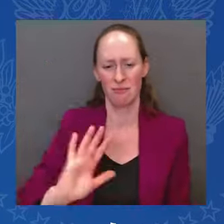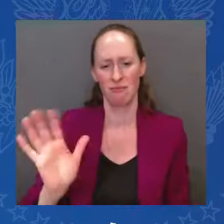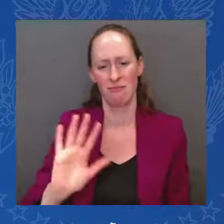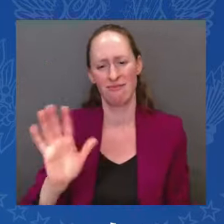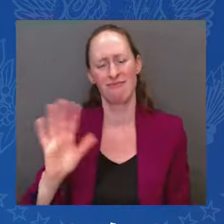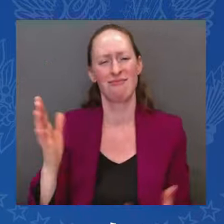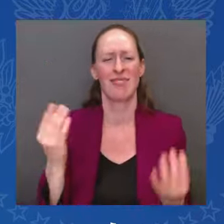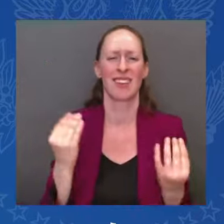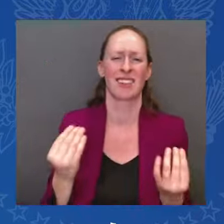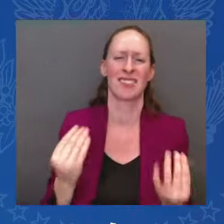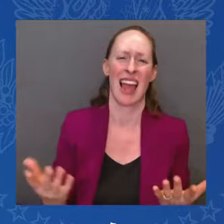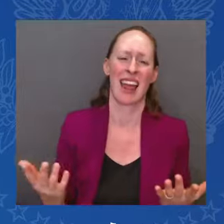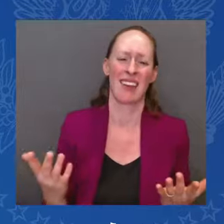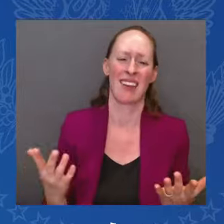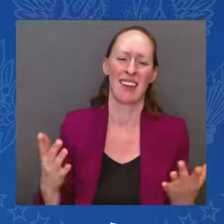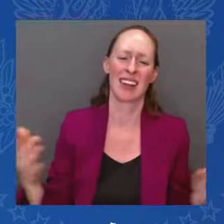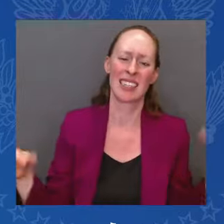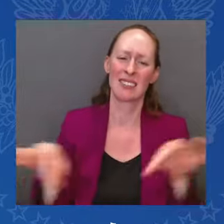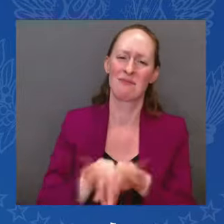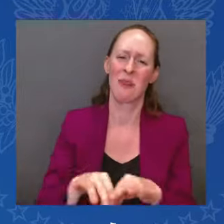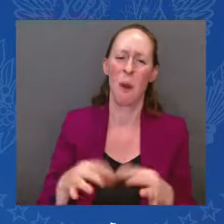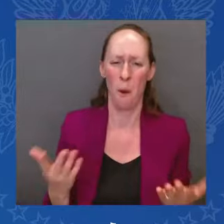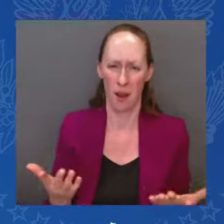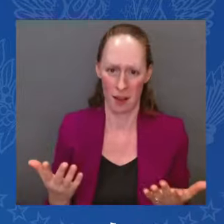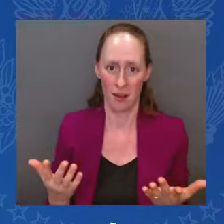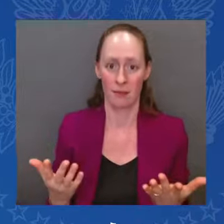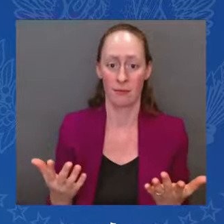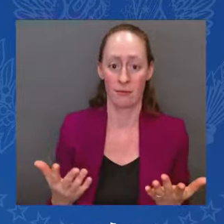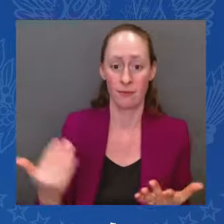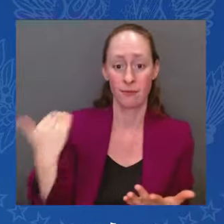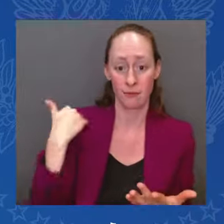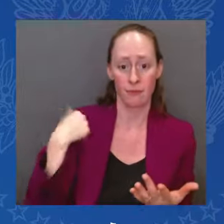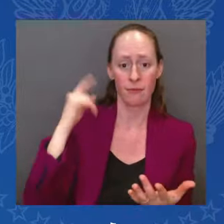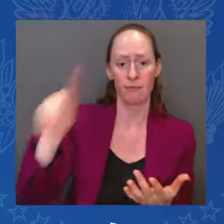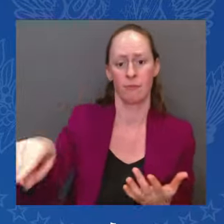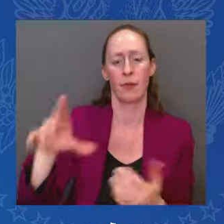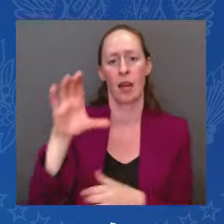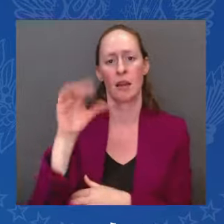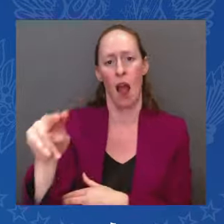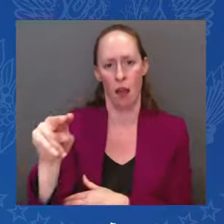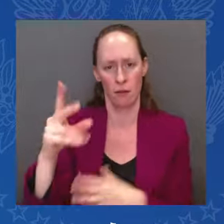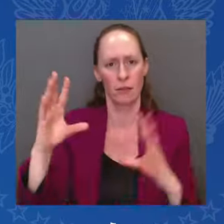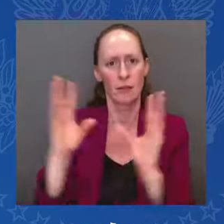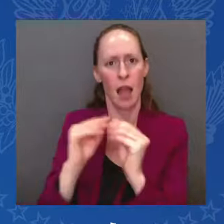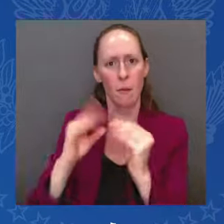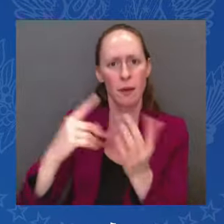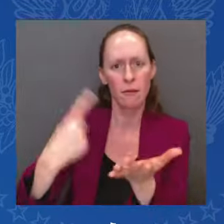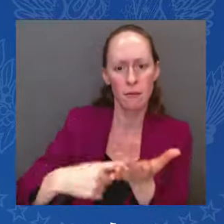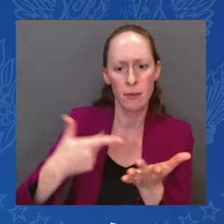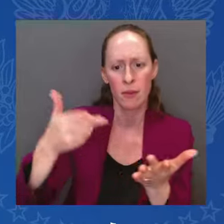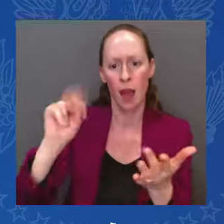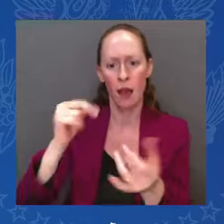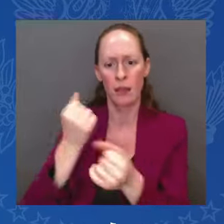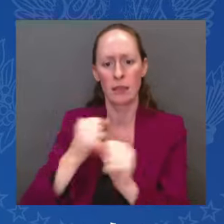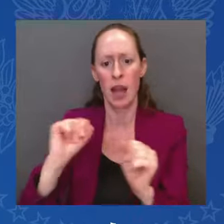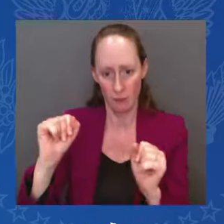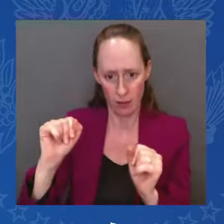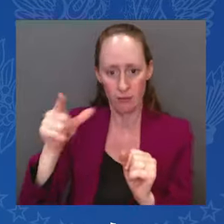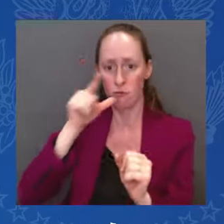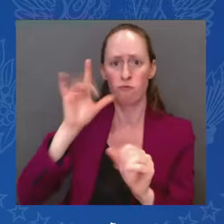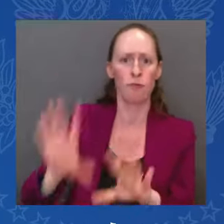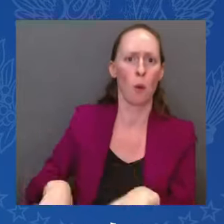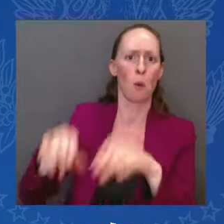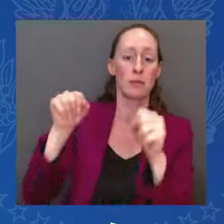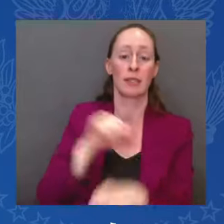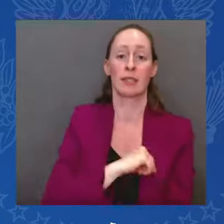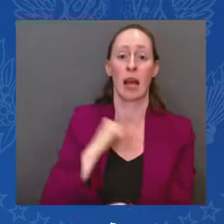I was in Connecticut at a summit on gun safety hosted by Senator Murphy. Four students impacted by gun violence who